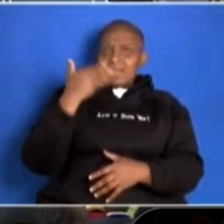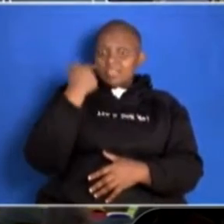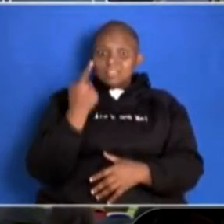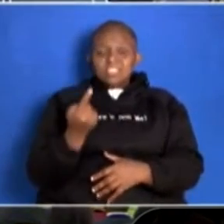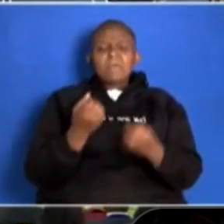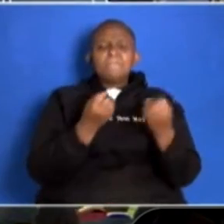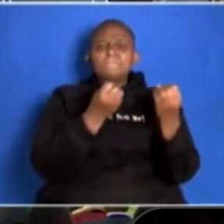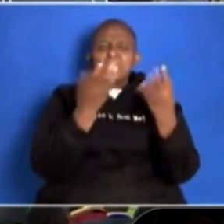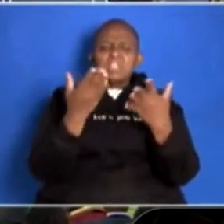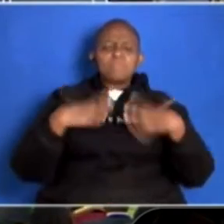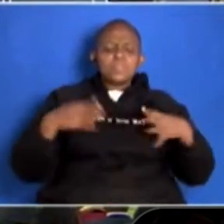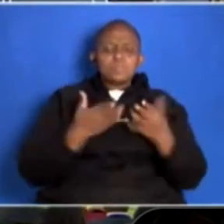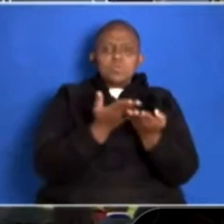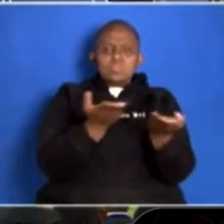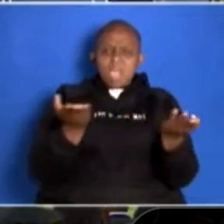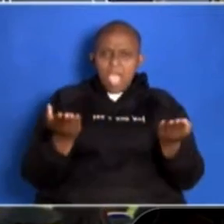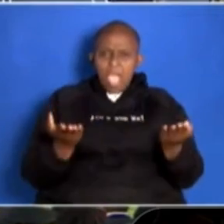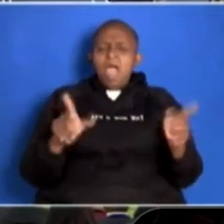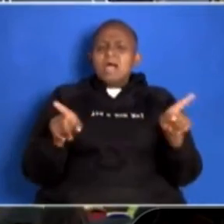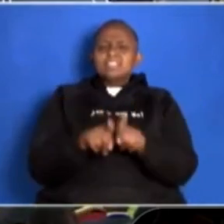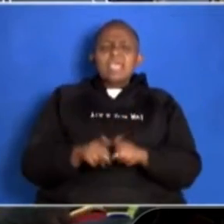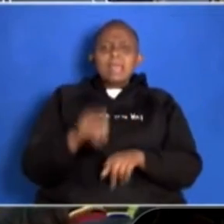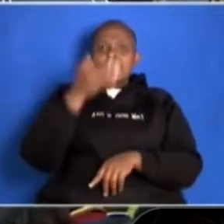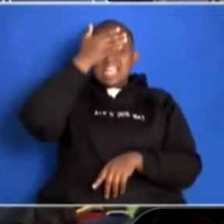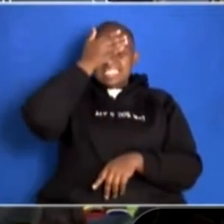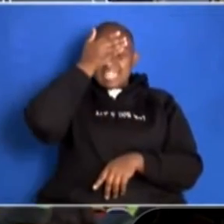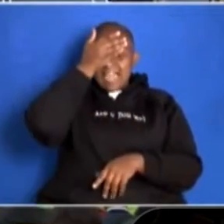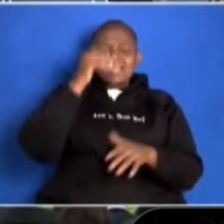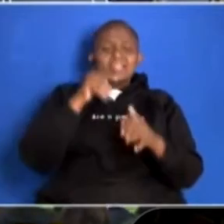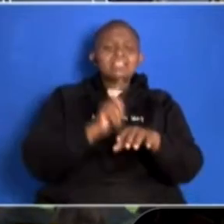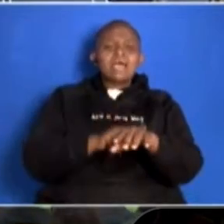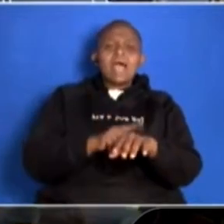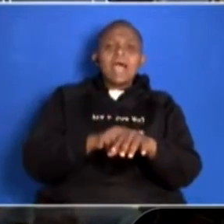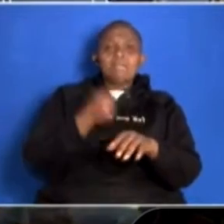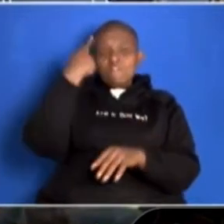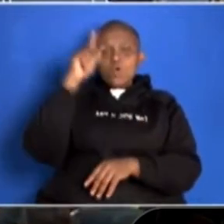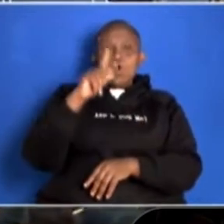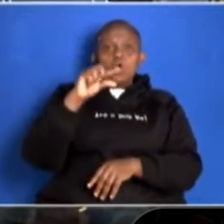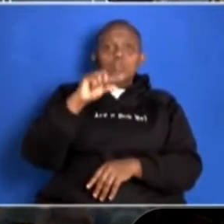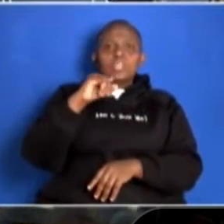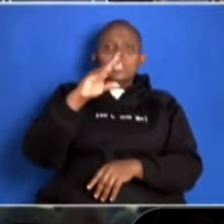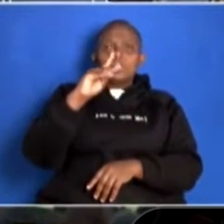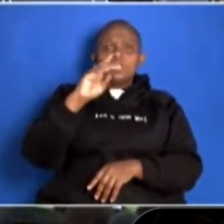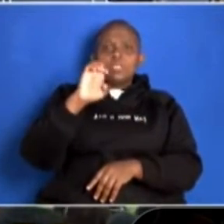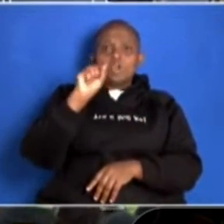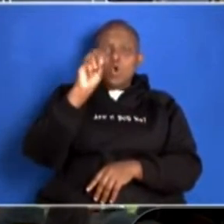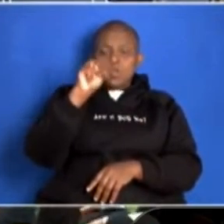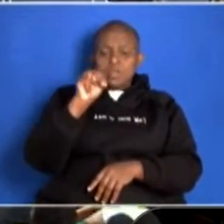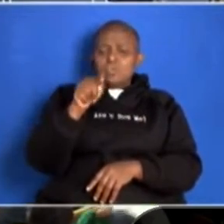na wengi wetu tulio hapa leo, the Israelis in the days of Gideon. Ni kama Israeli katika siku za Gideoni. And you can be